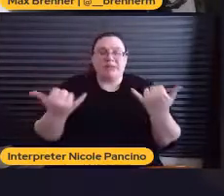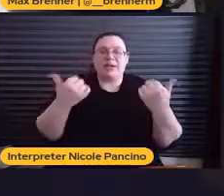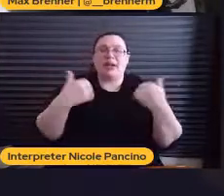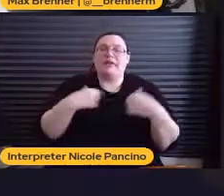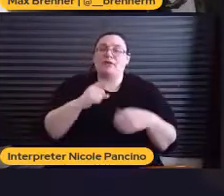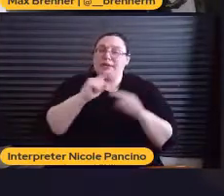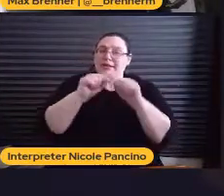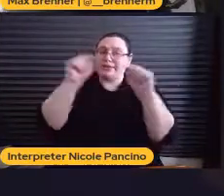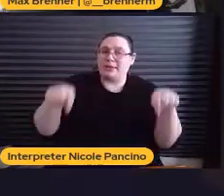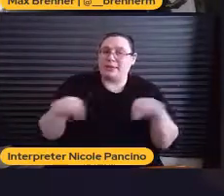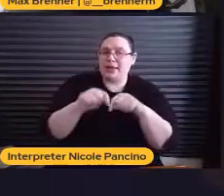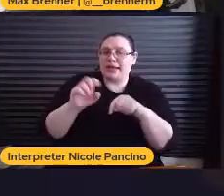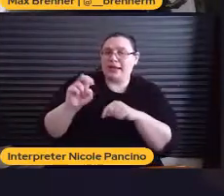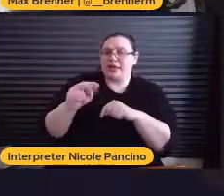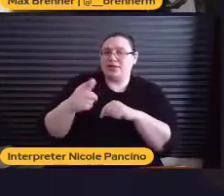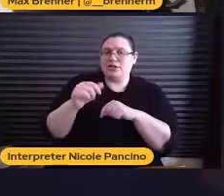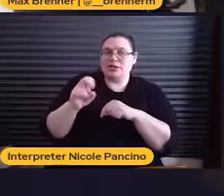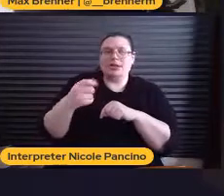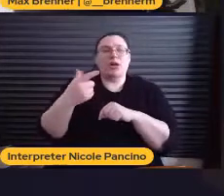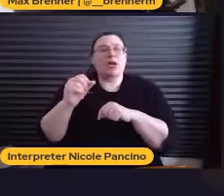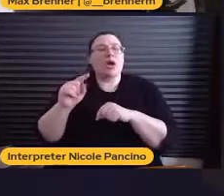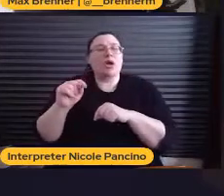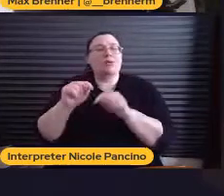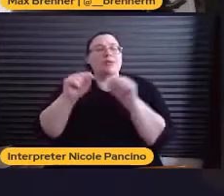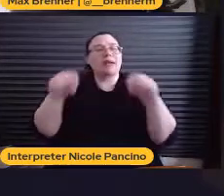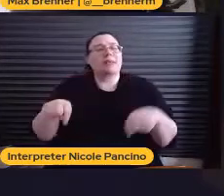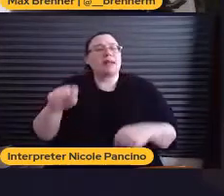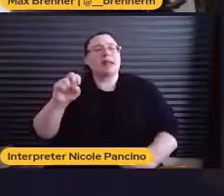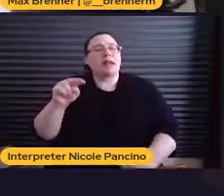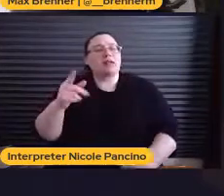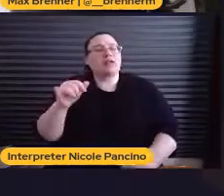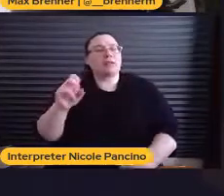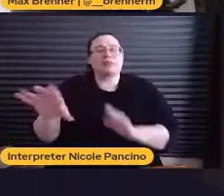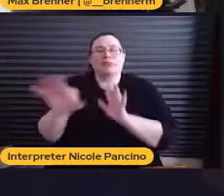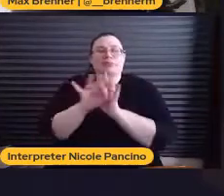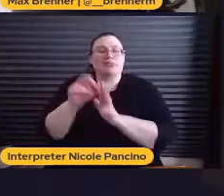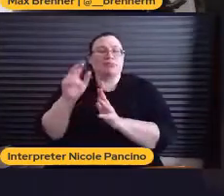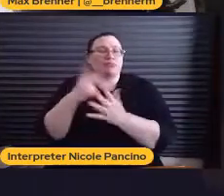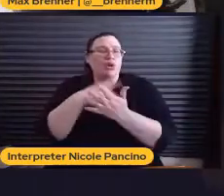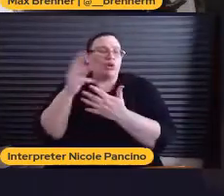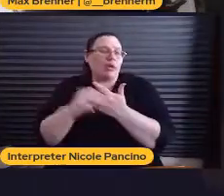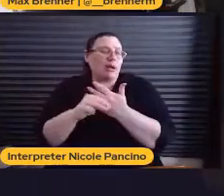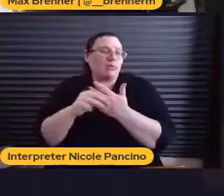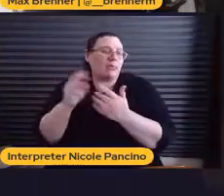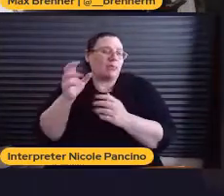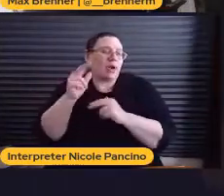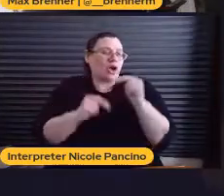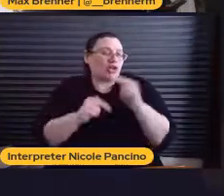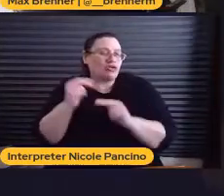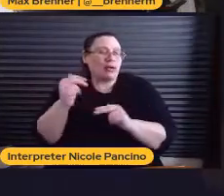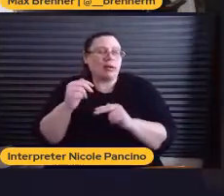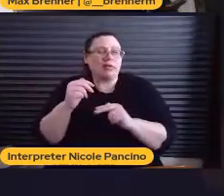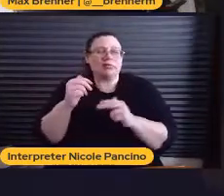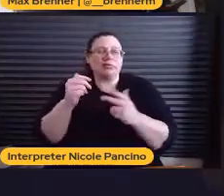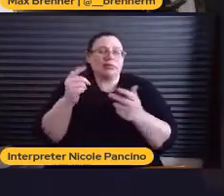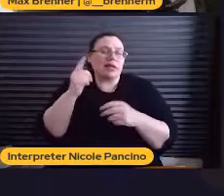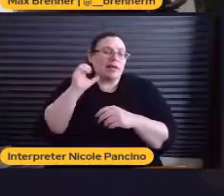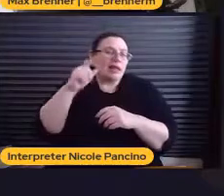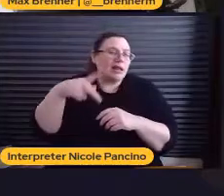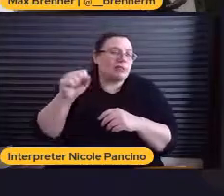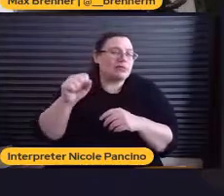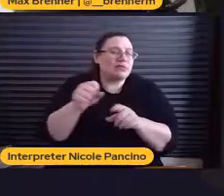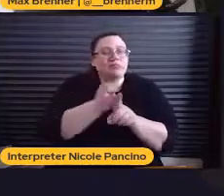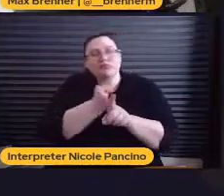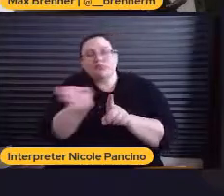templating engine, the Go templating engine. So you can use like programming constructs like if else branches or conditionals